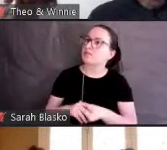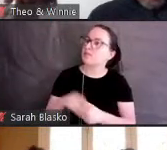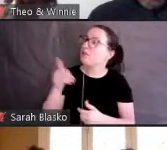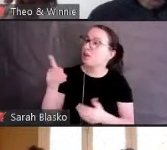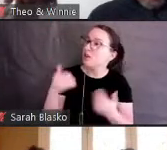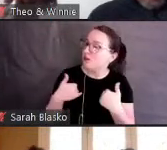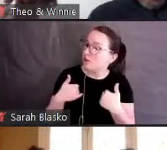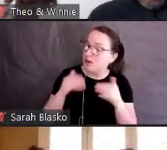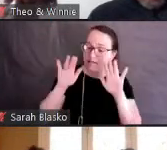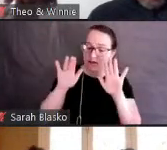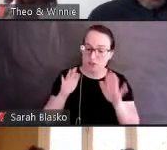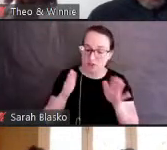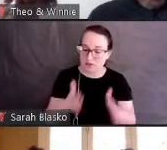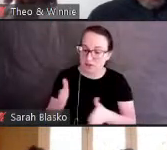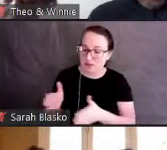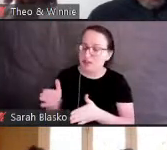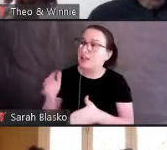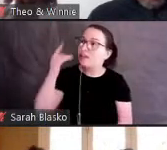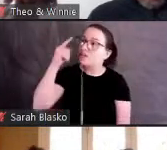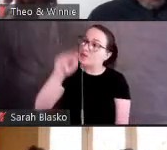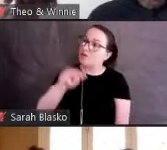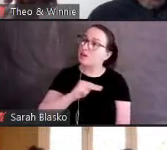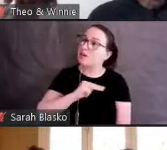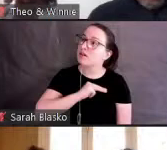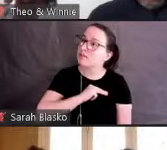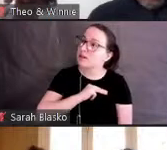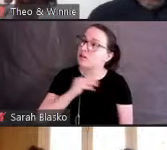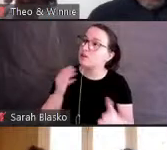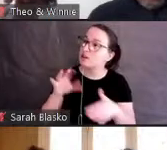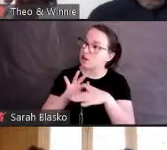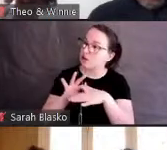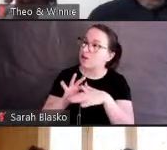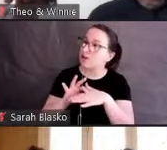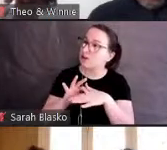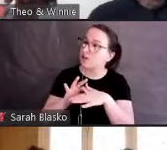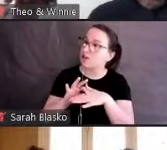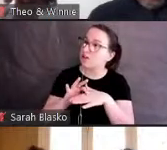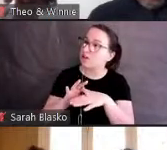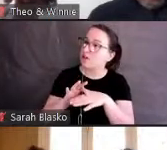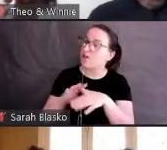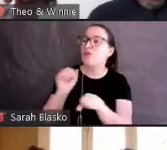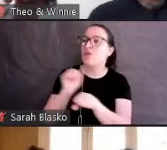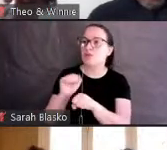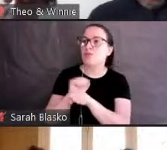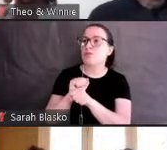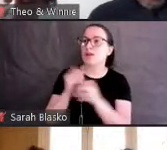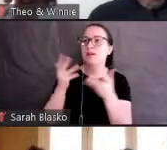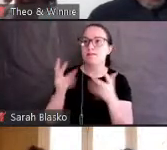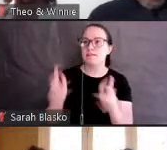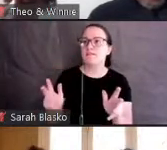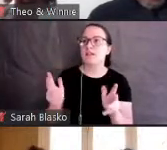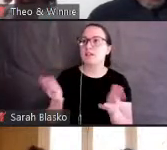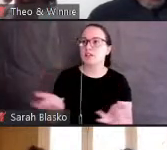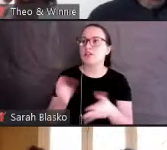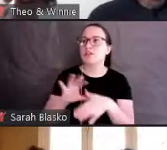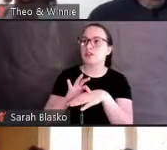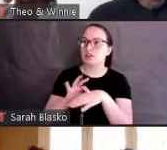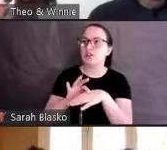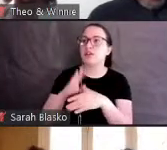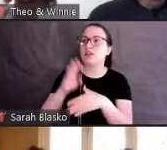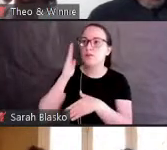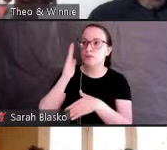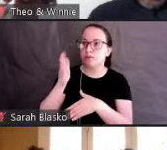for your mission. And Father, the work's gonna get done regardless, God, of course, because you are a missional God, you are